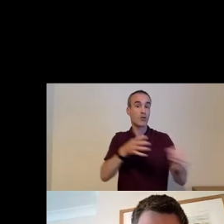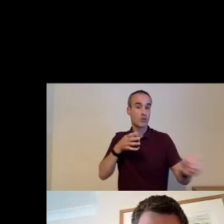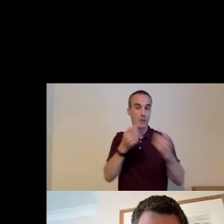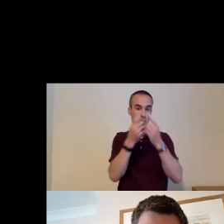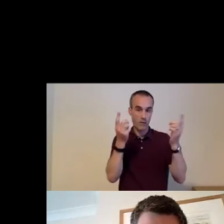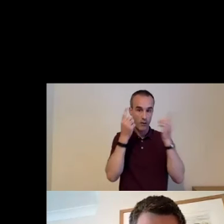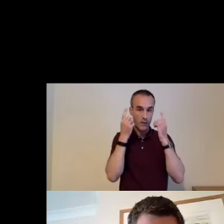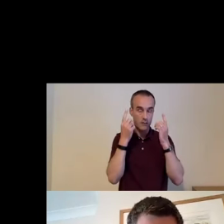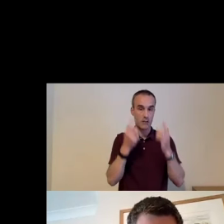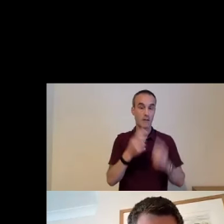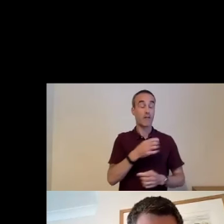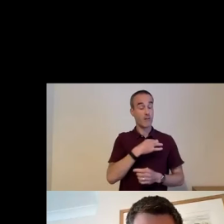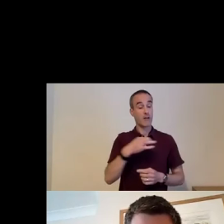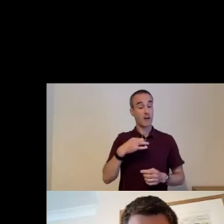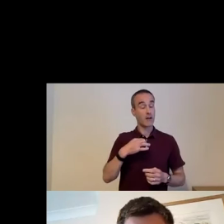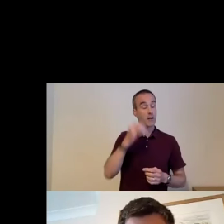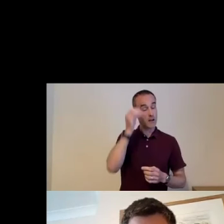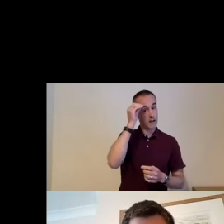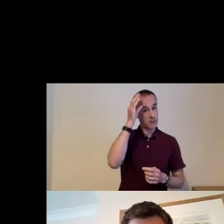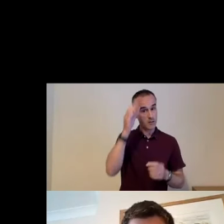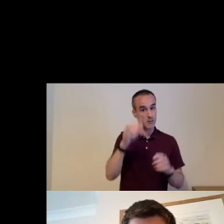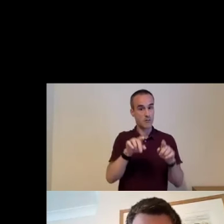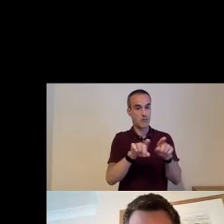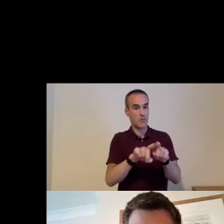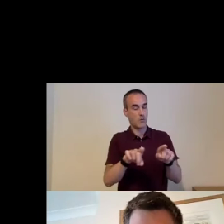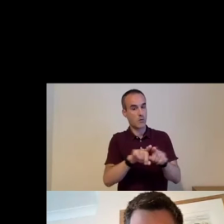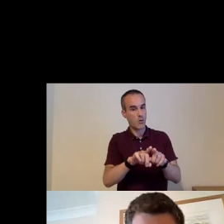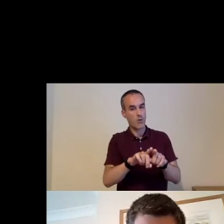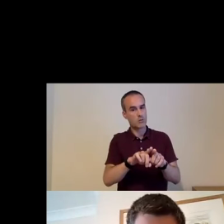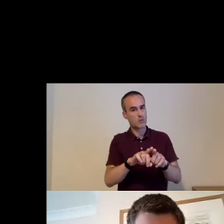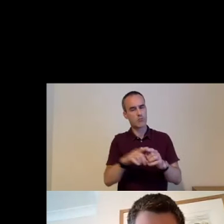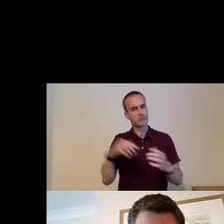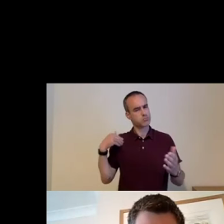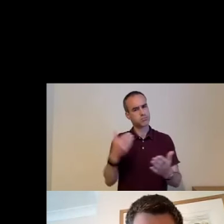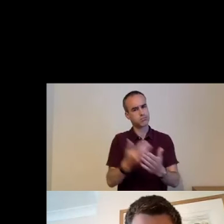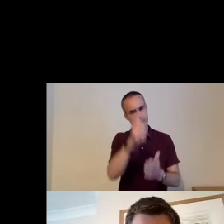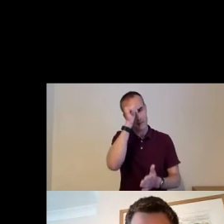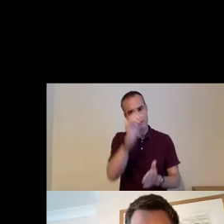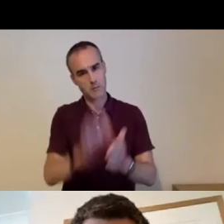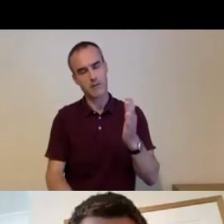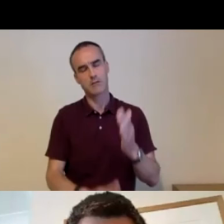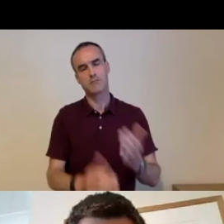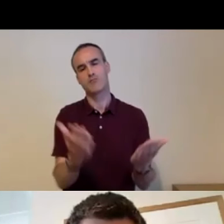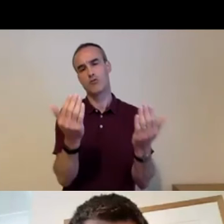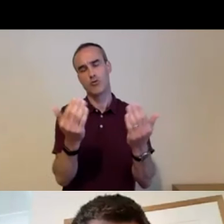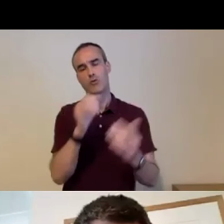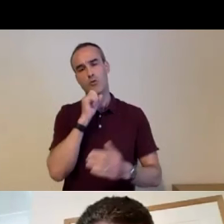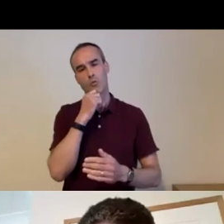expertise in hearing and tinnitus. I think he's perfectly placed to introduce this area to us. So over to you,